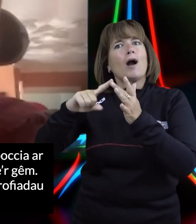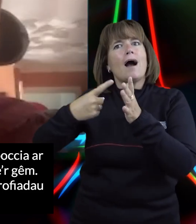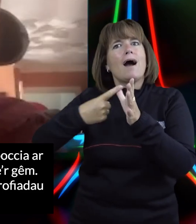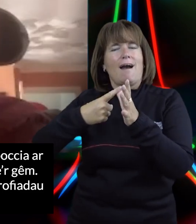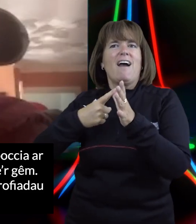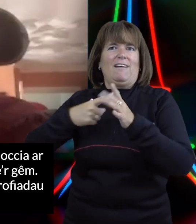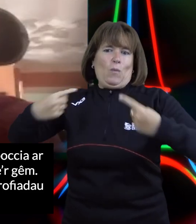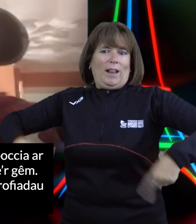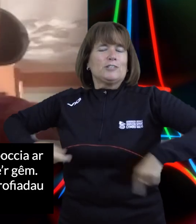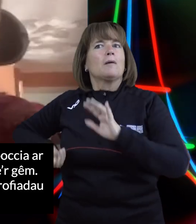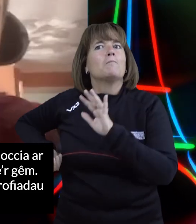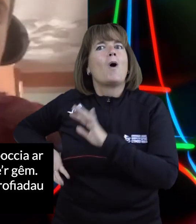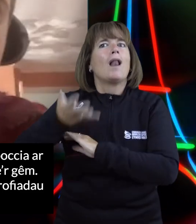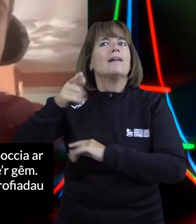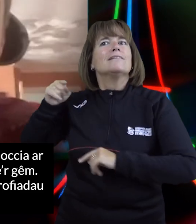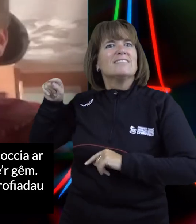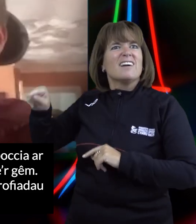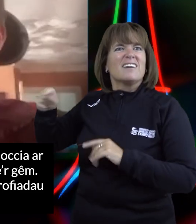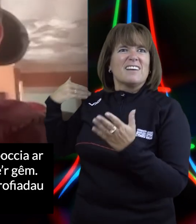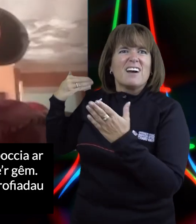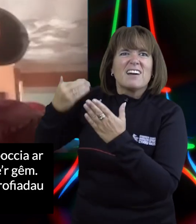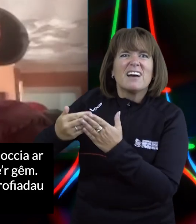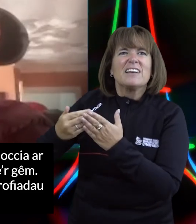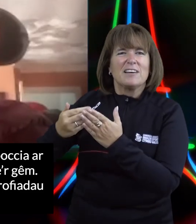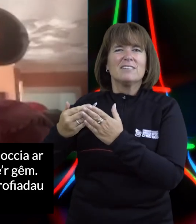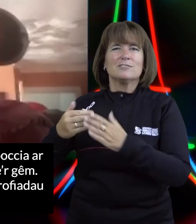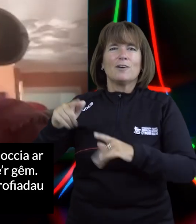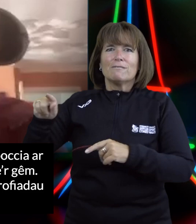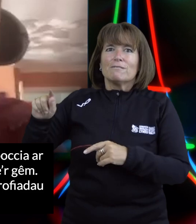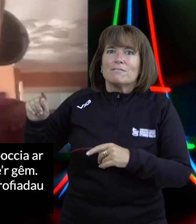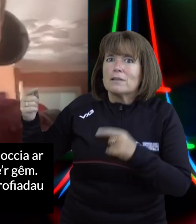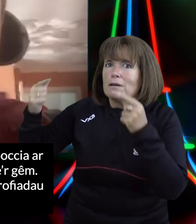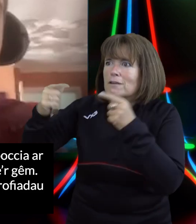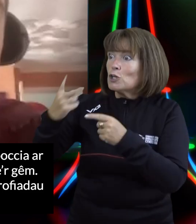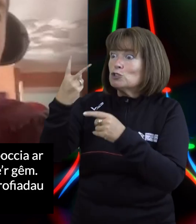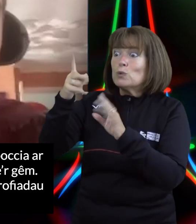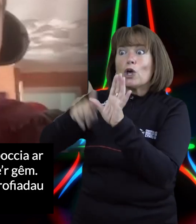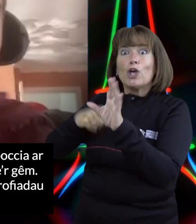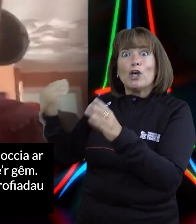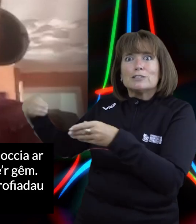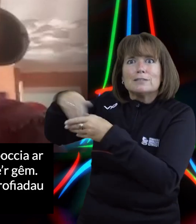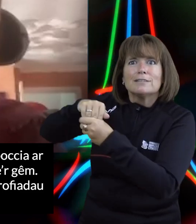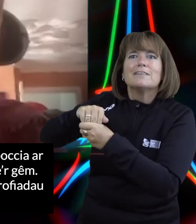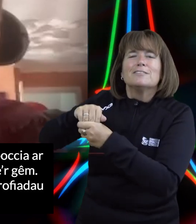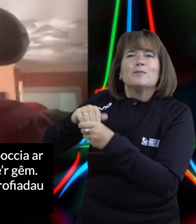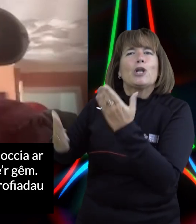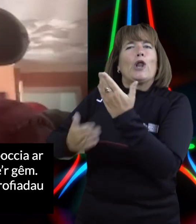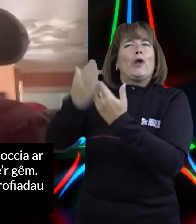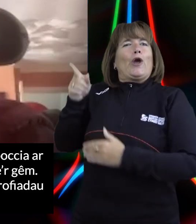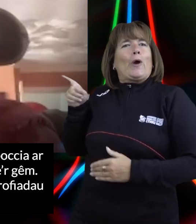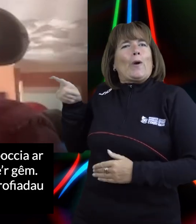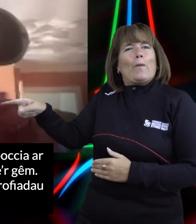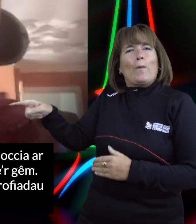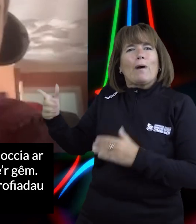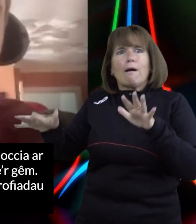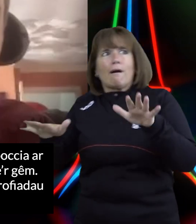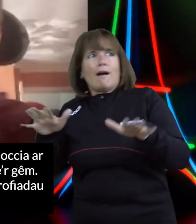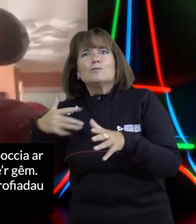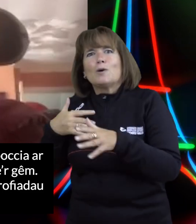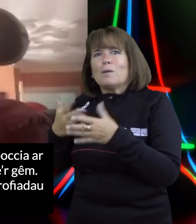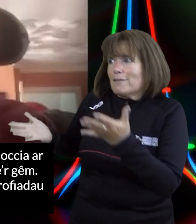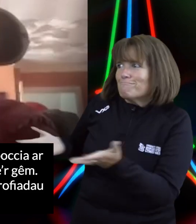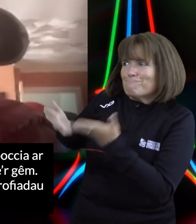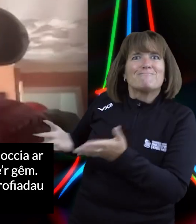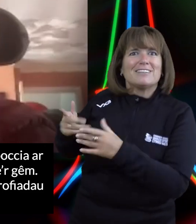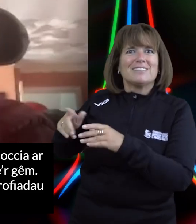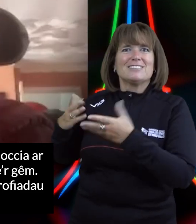Paralympics with boccia, well, forever, for any sport, but she's only been playing the game for like nearly 2 years now, and